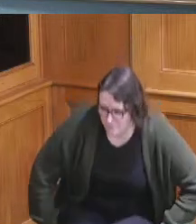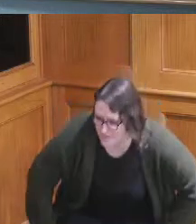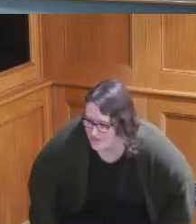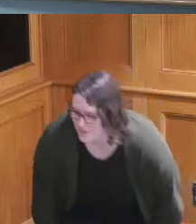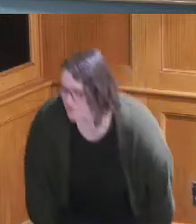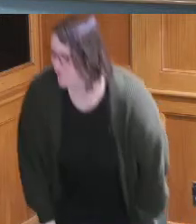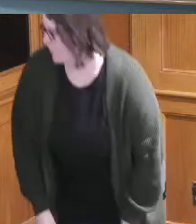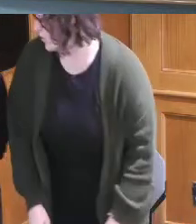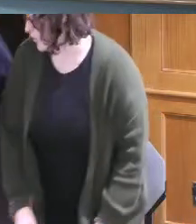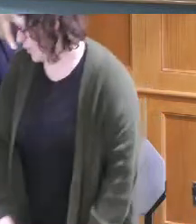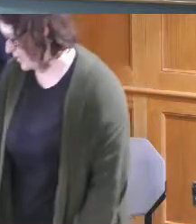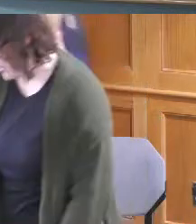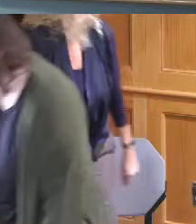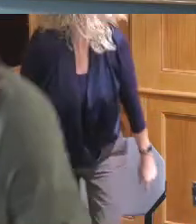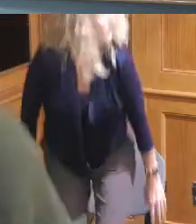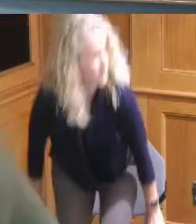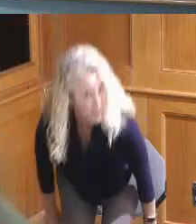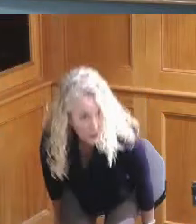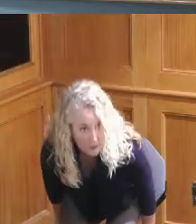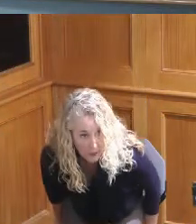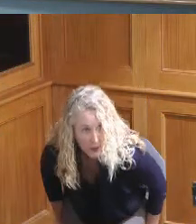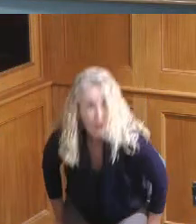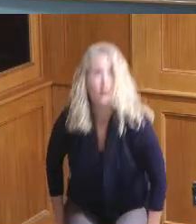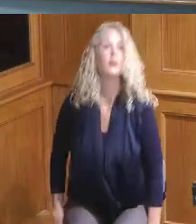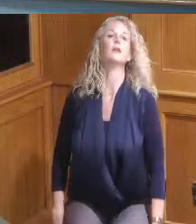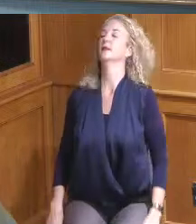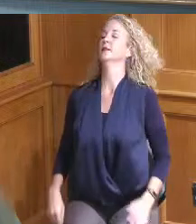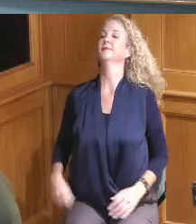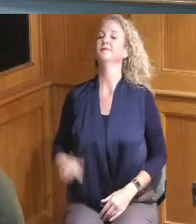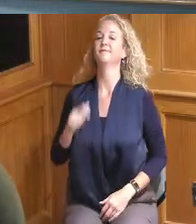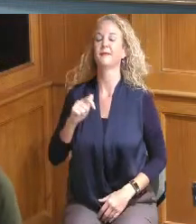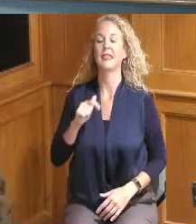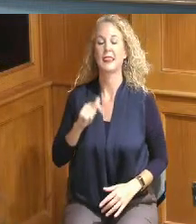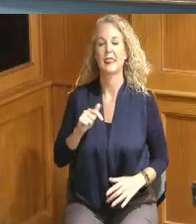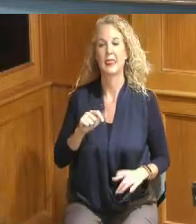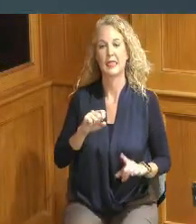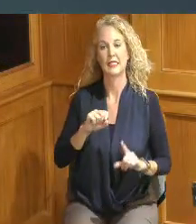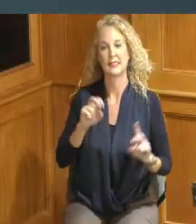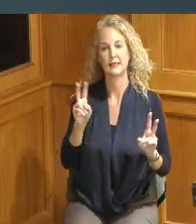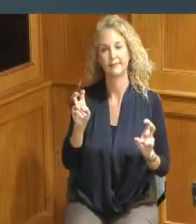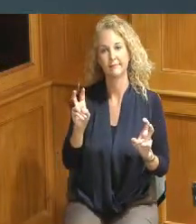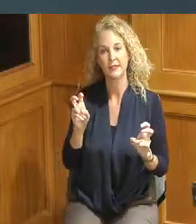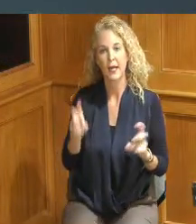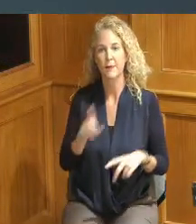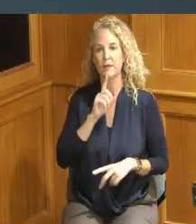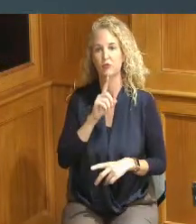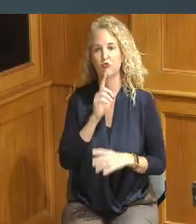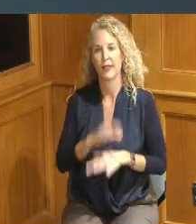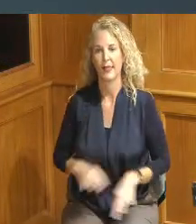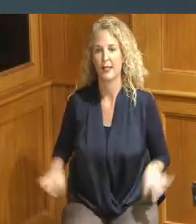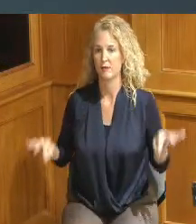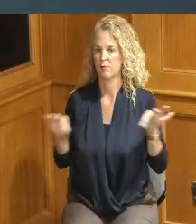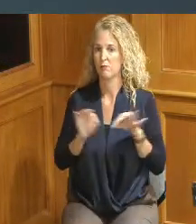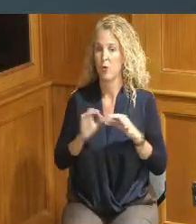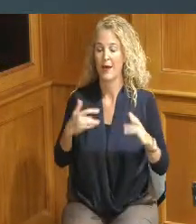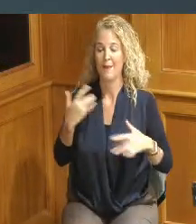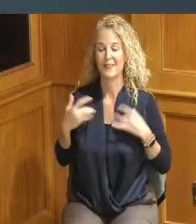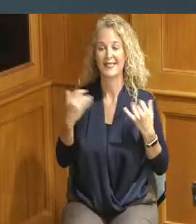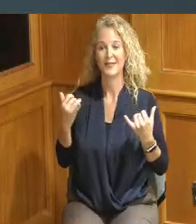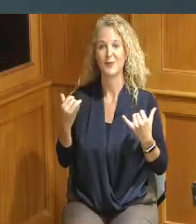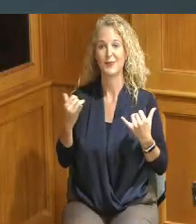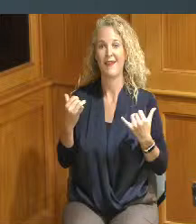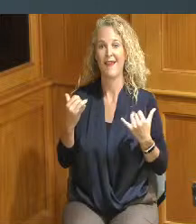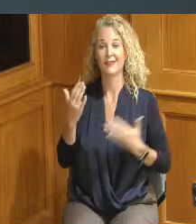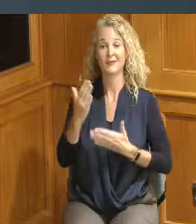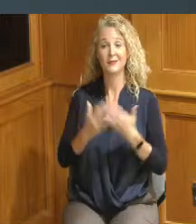health is huge, and we're very excited to have the opportunity to honor